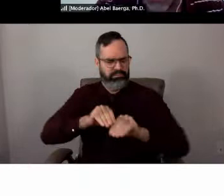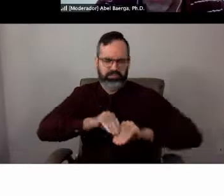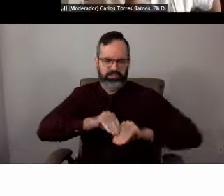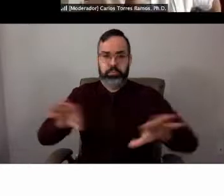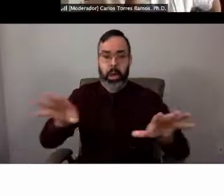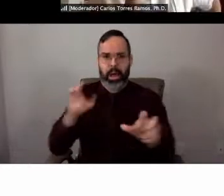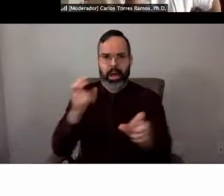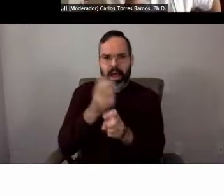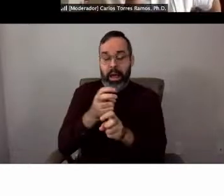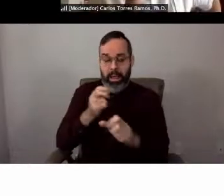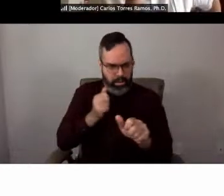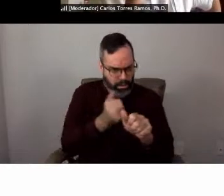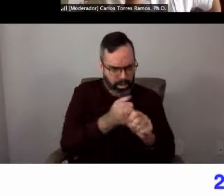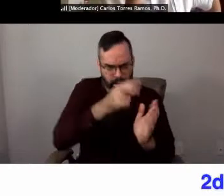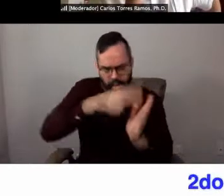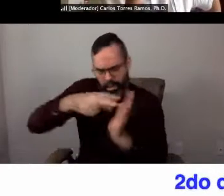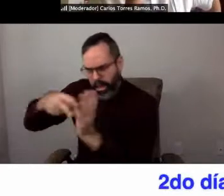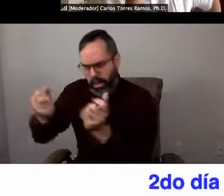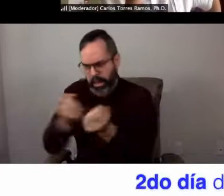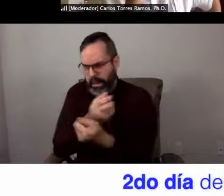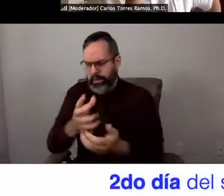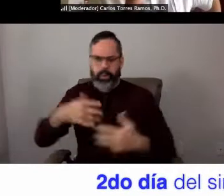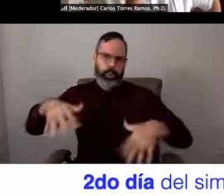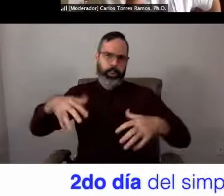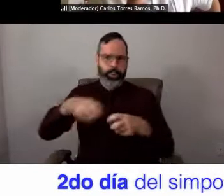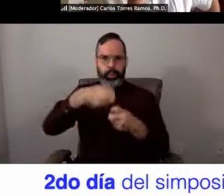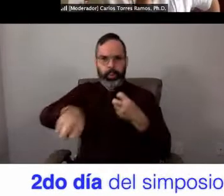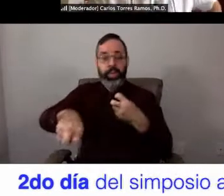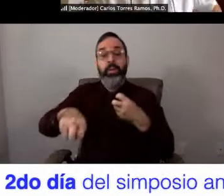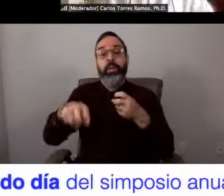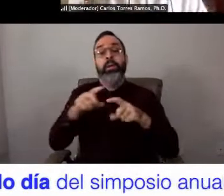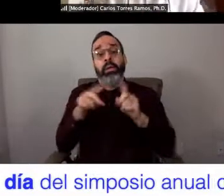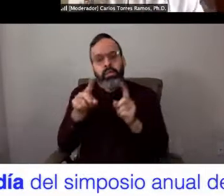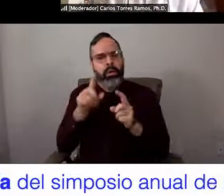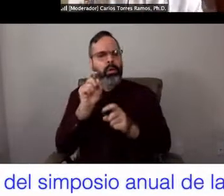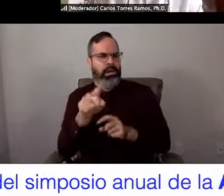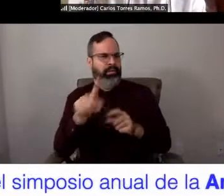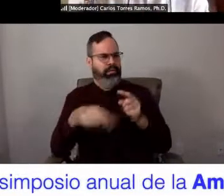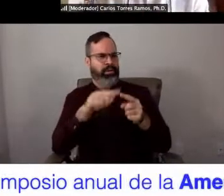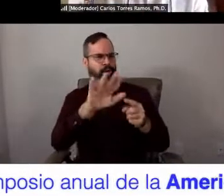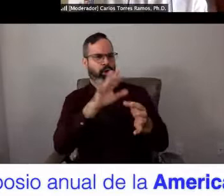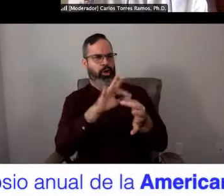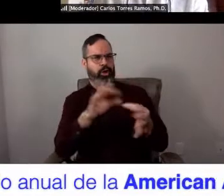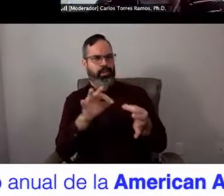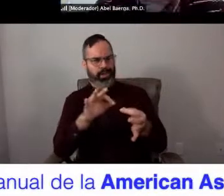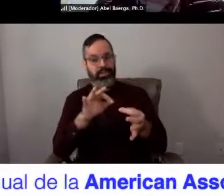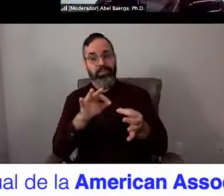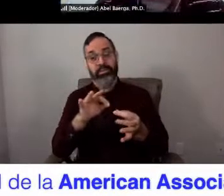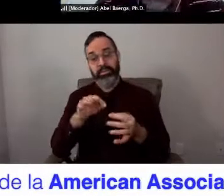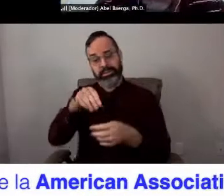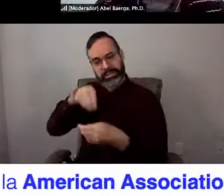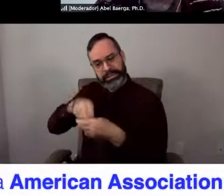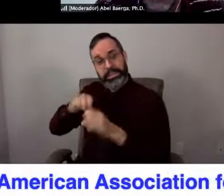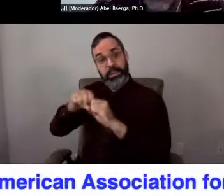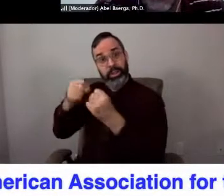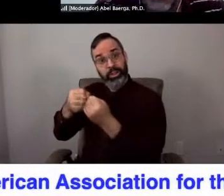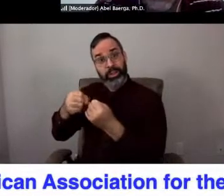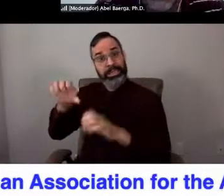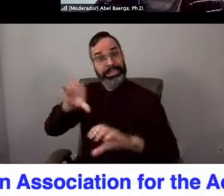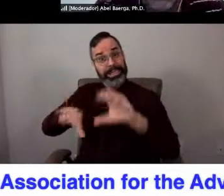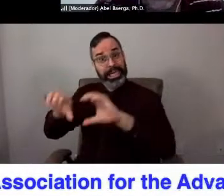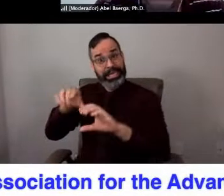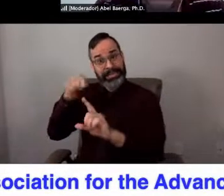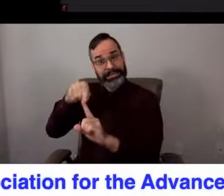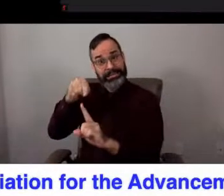up. I had a question regarding your comments on how it's been in the social sciences. Is there a